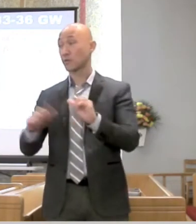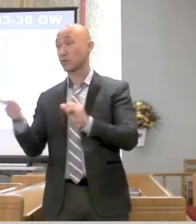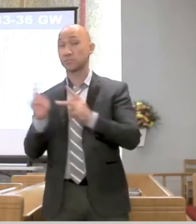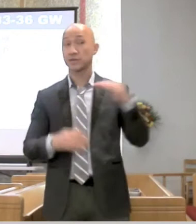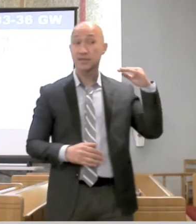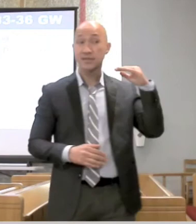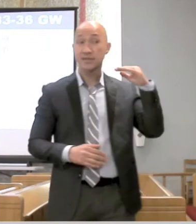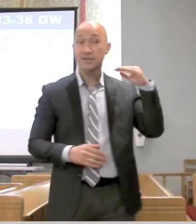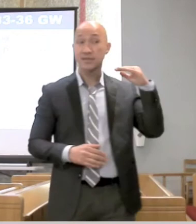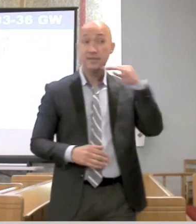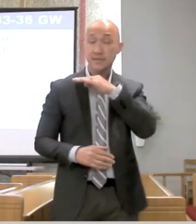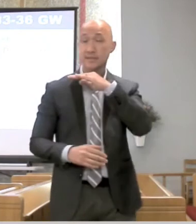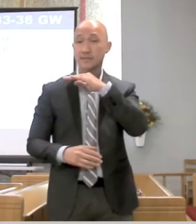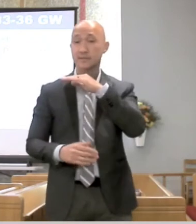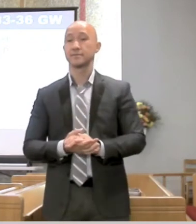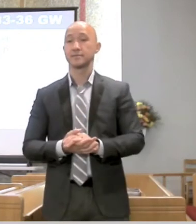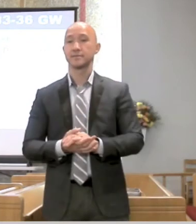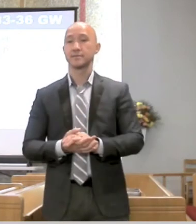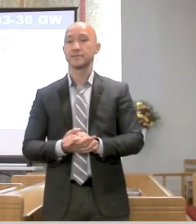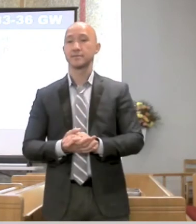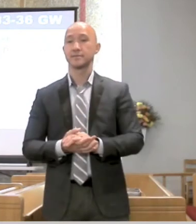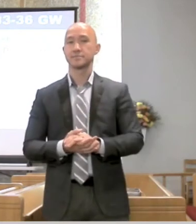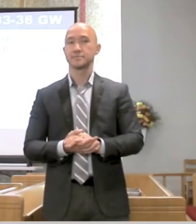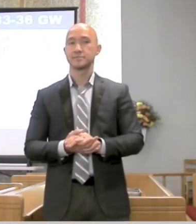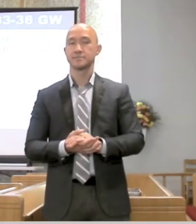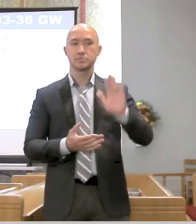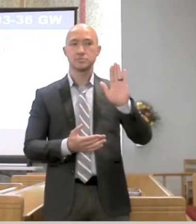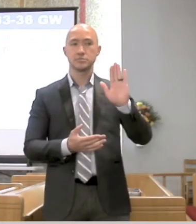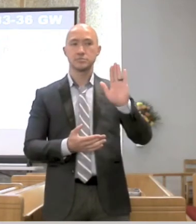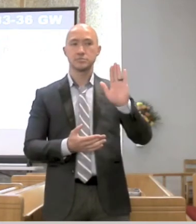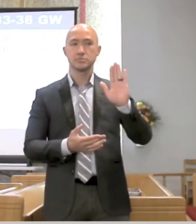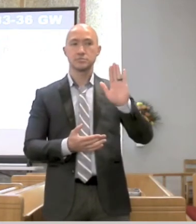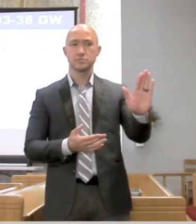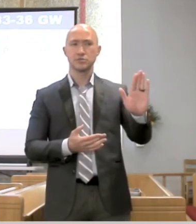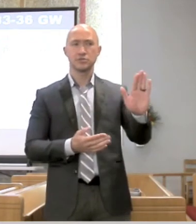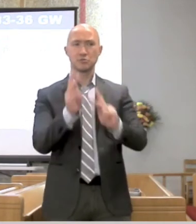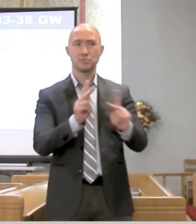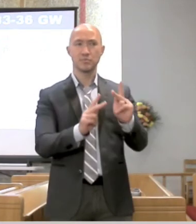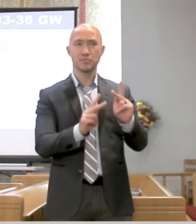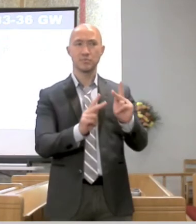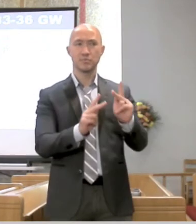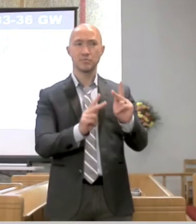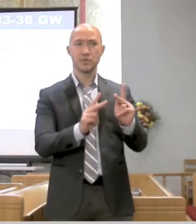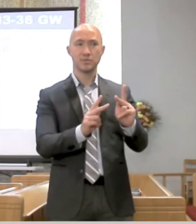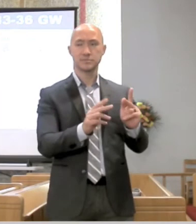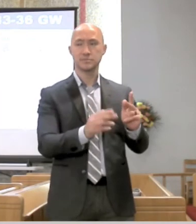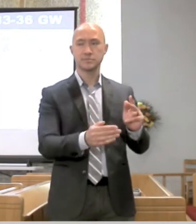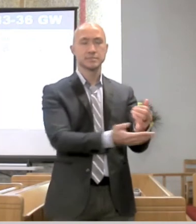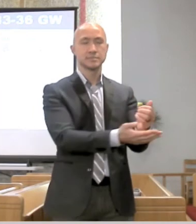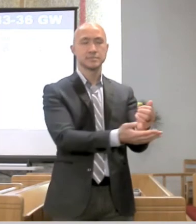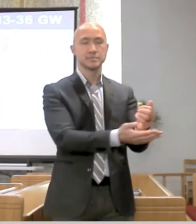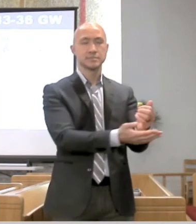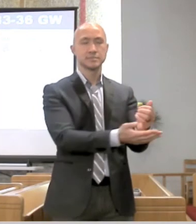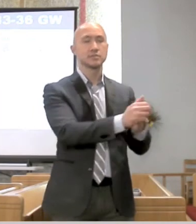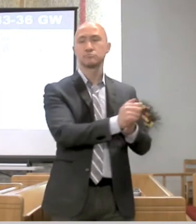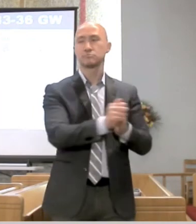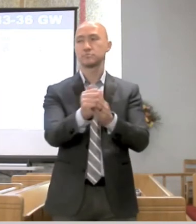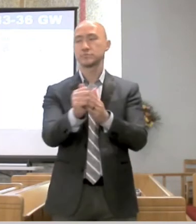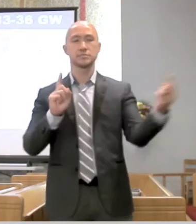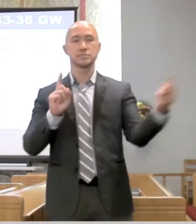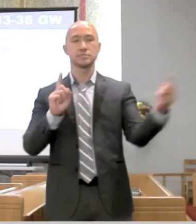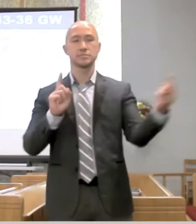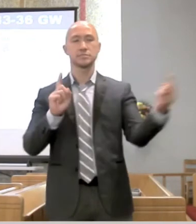I a Jew? Your own people and the chief priests handed you over to me. What have you done? Jesus answered, my kingdom doesn't